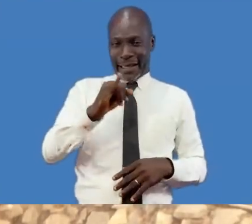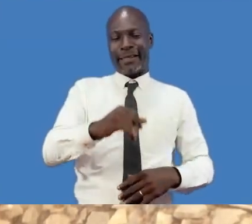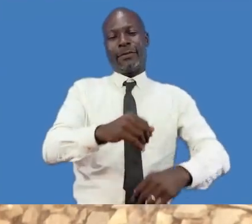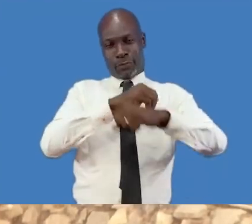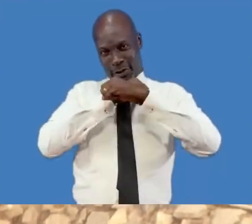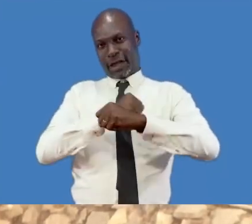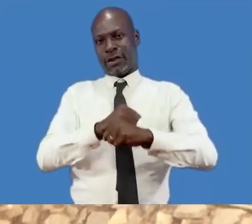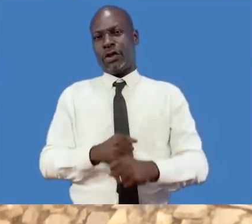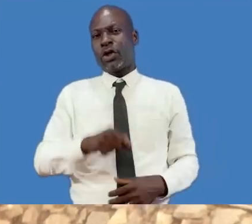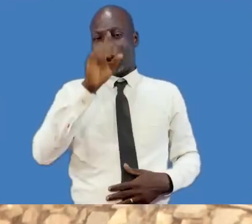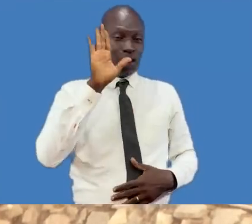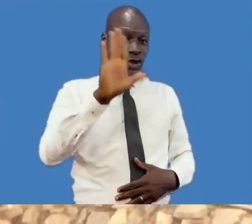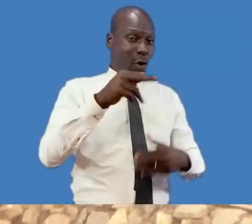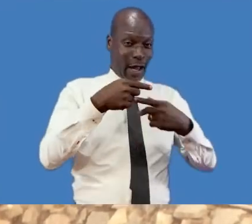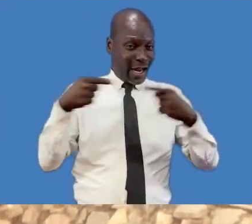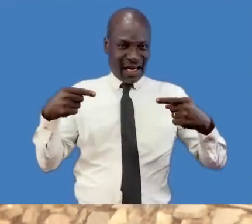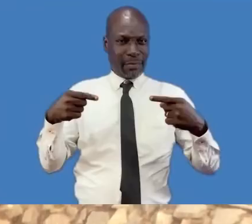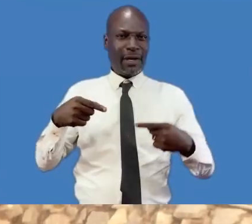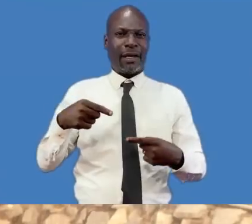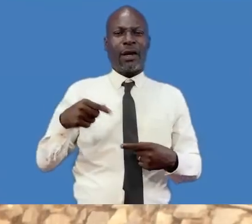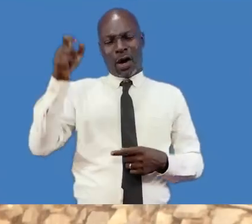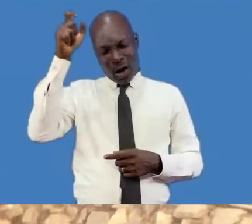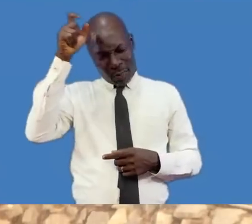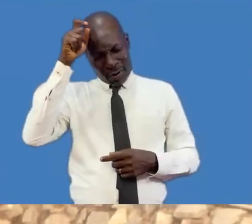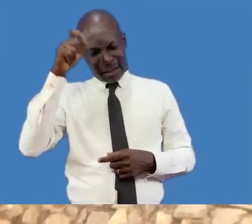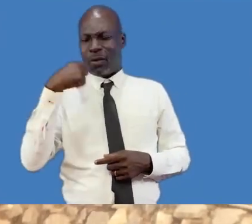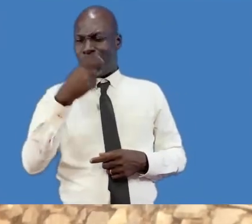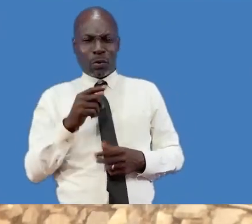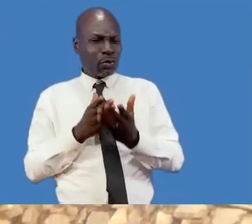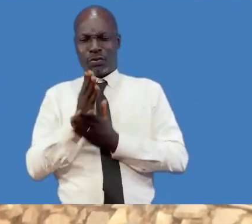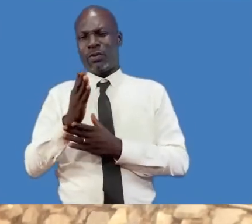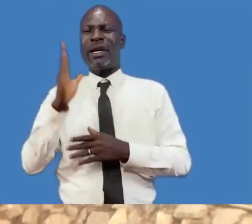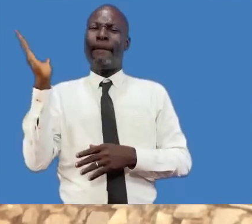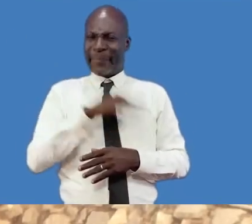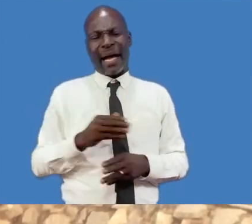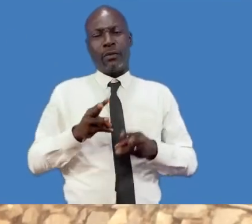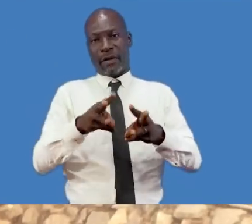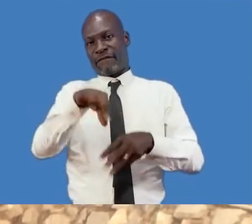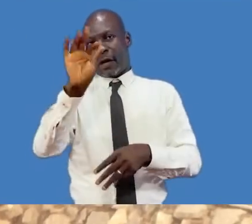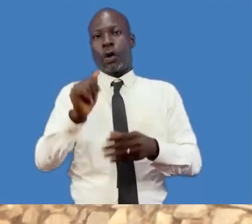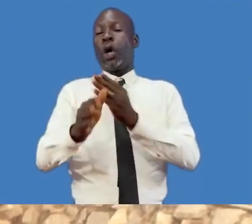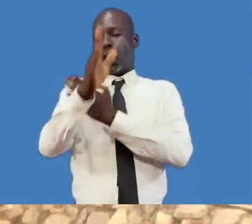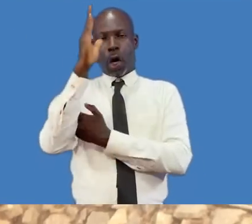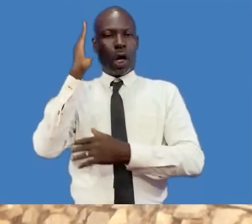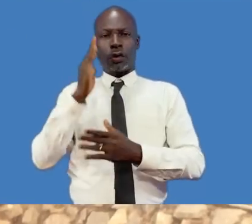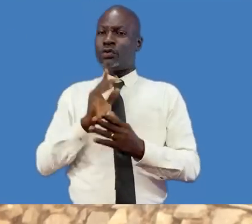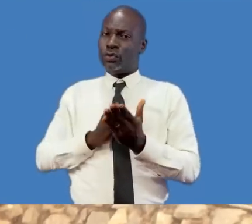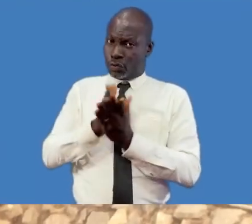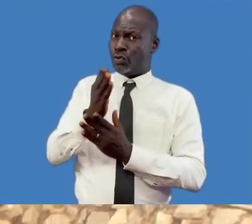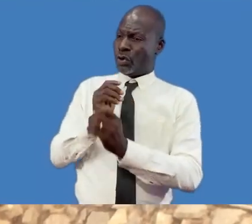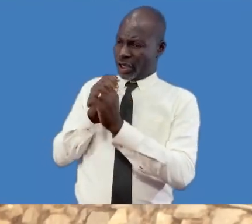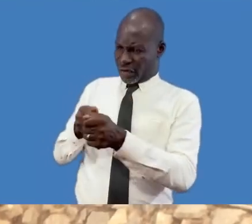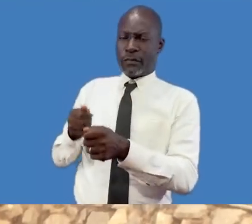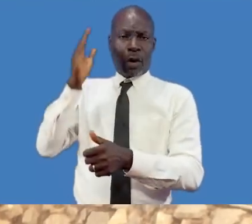sa watamfo a epe wo obonsam a onam to mi bi so ahwehwe wo onyankopon enam sa wakyade papa no